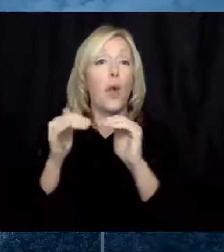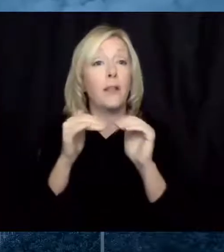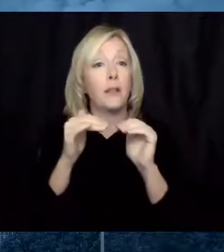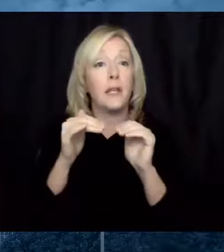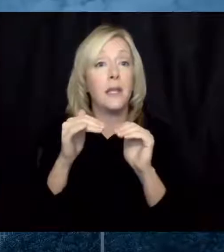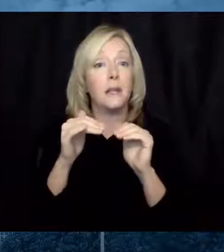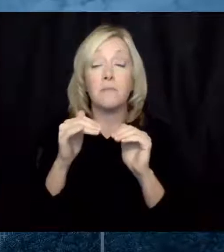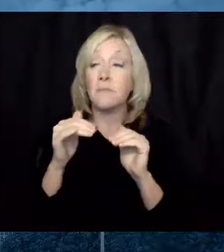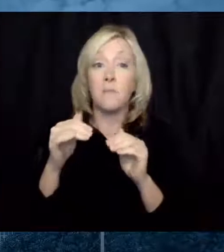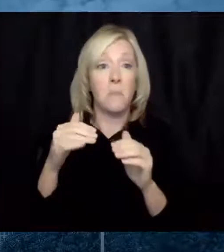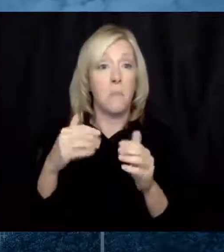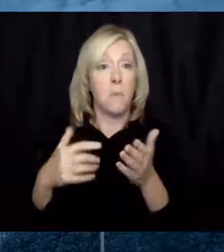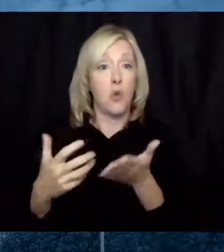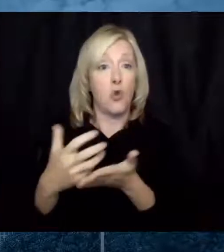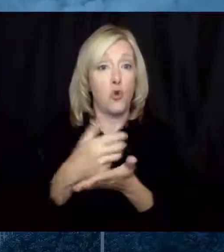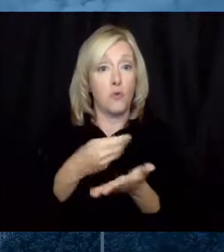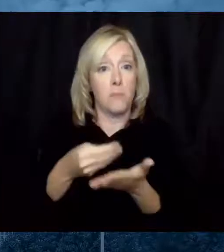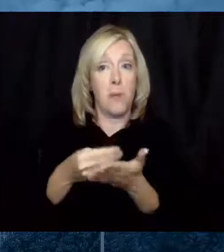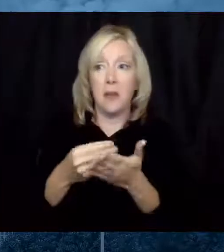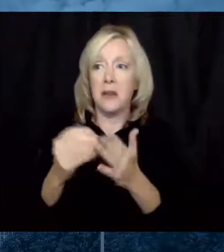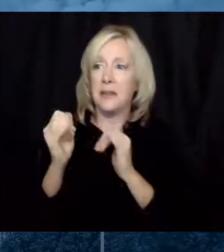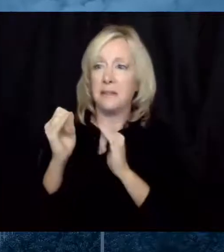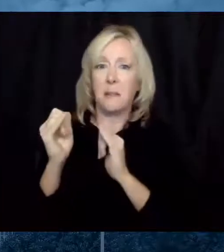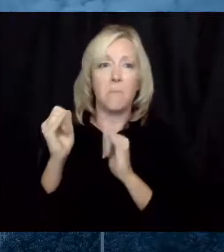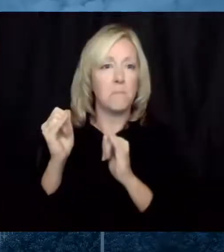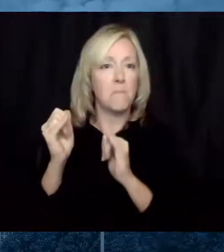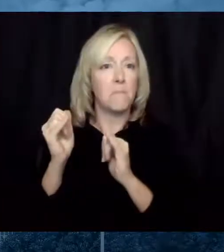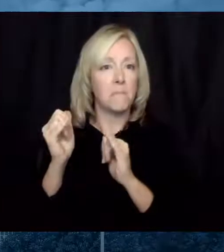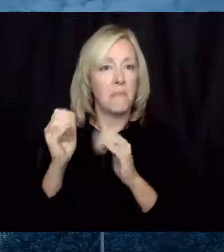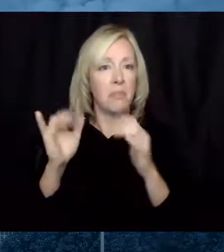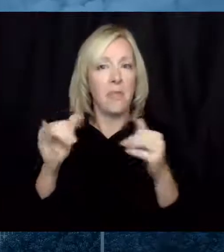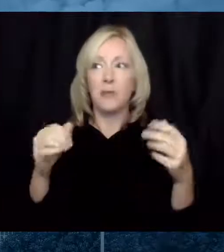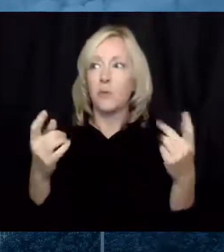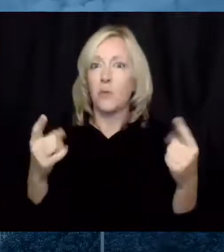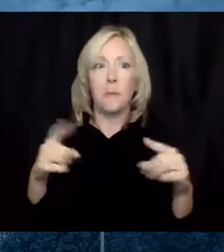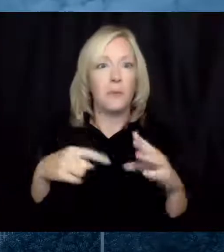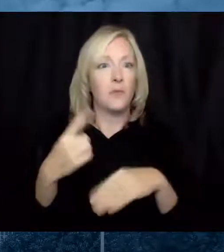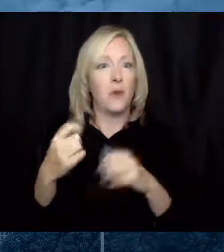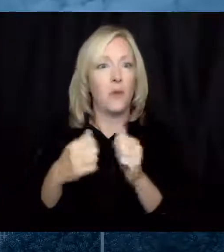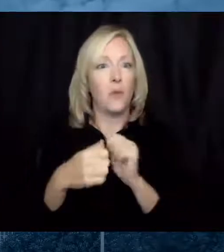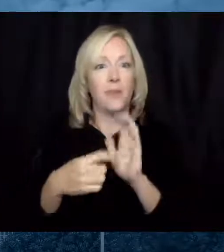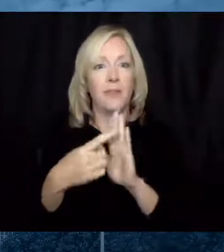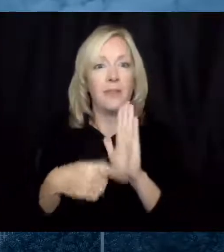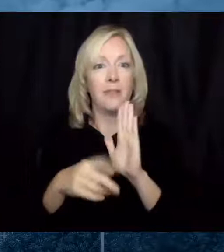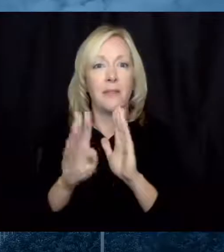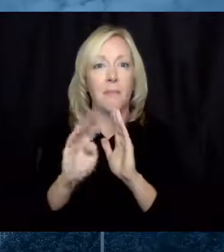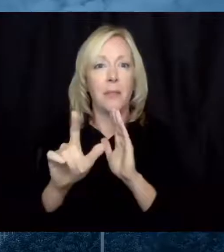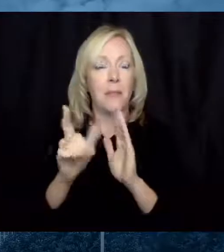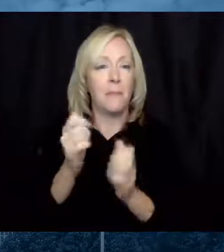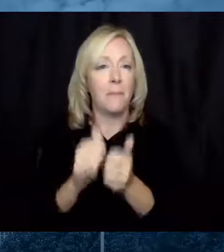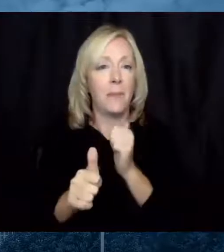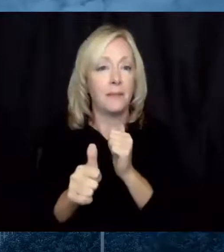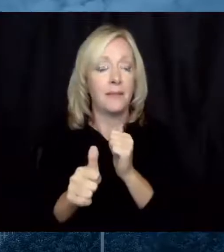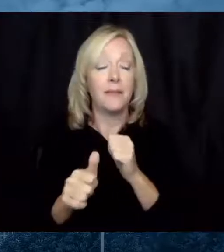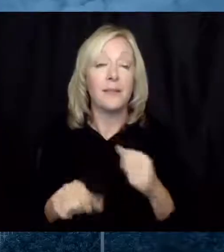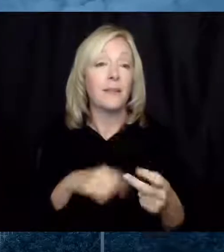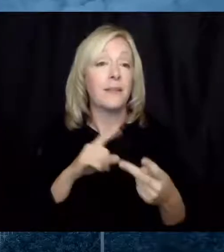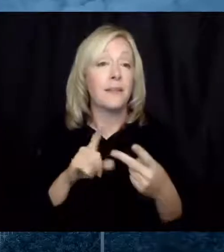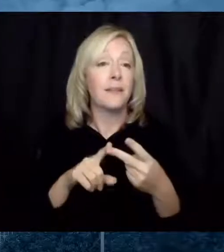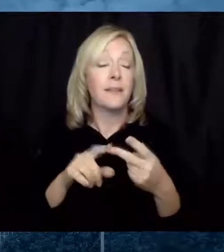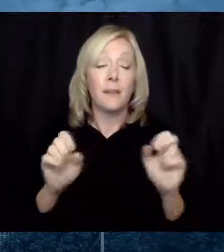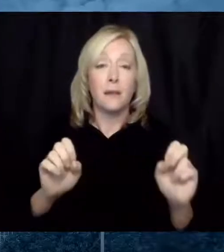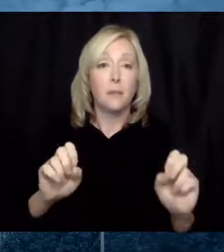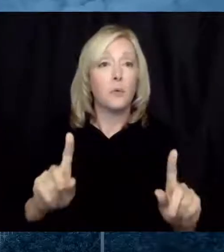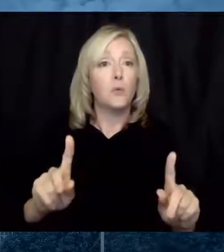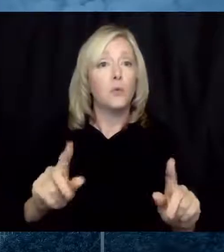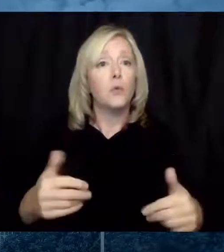peers. And that's what this does today. And furthermore, and finally, this is opportunity. This is opportunity for people